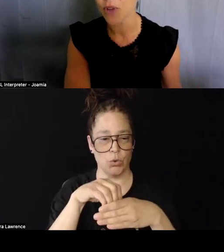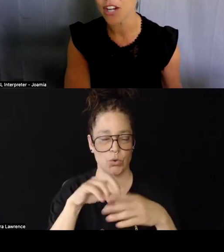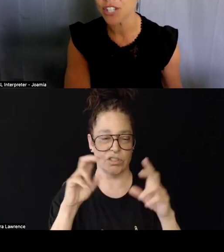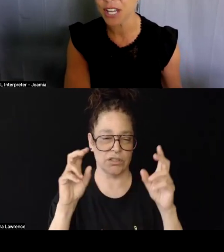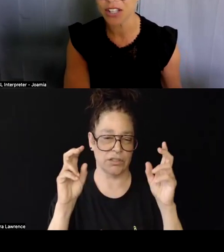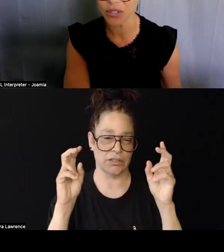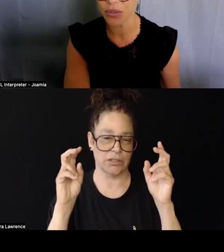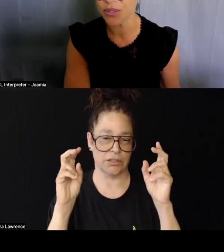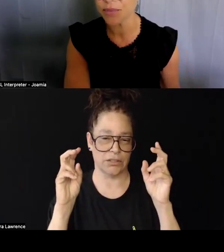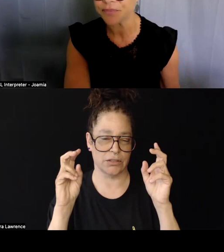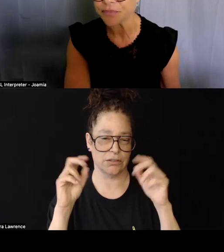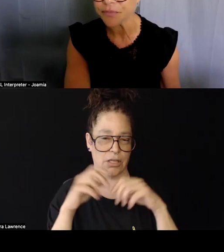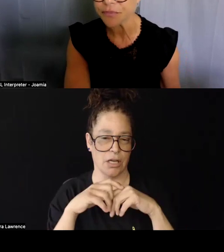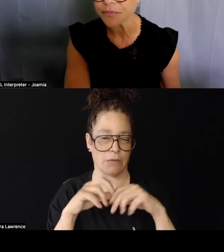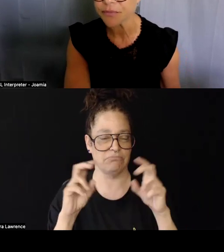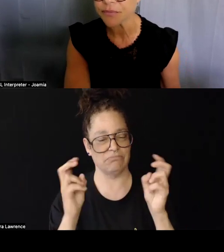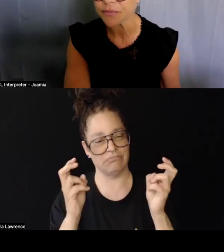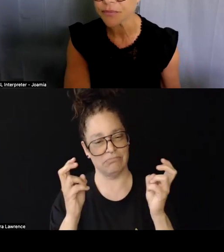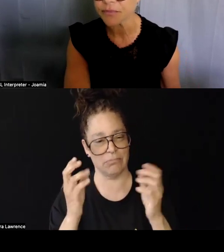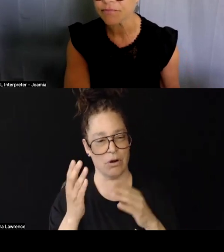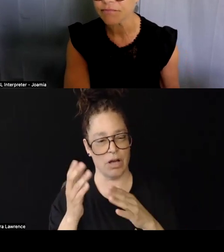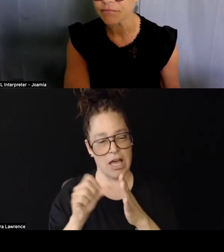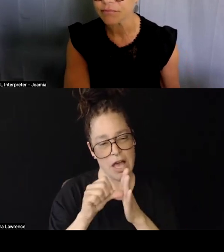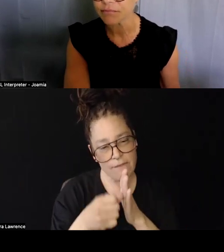The strategy includes